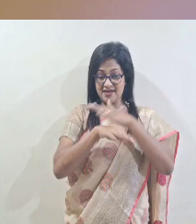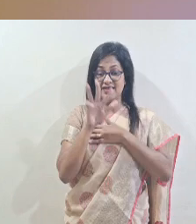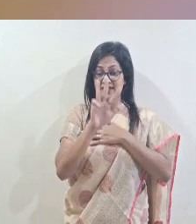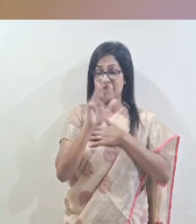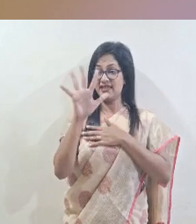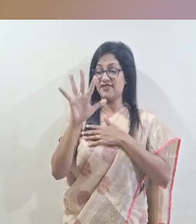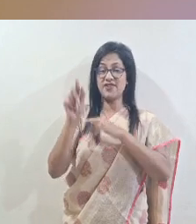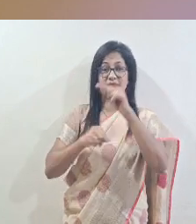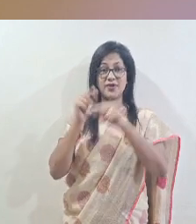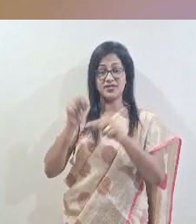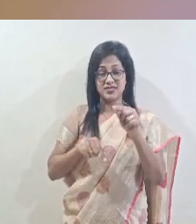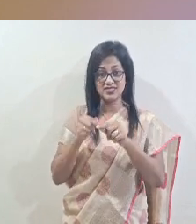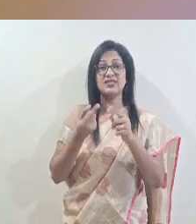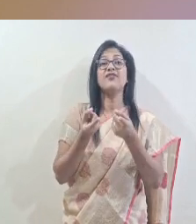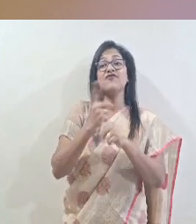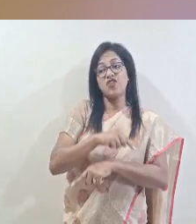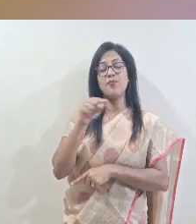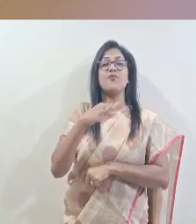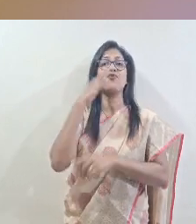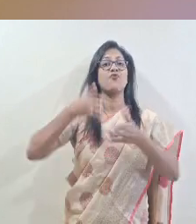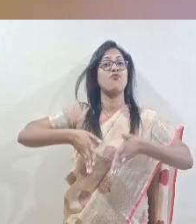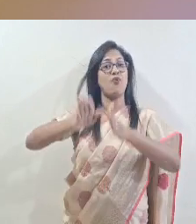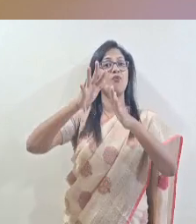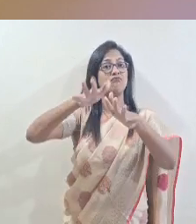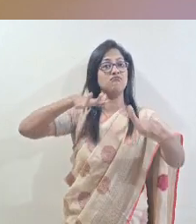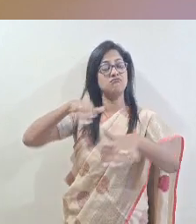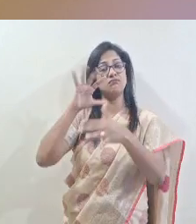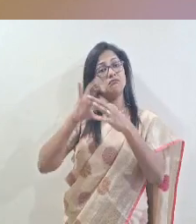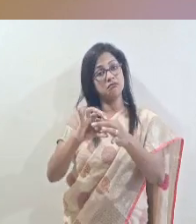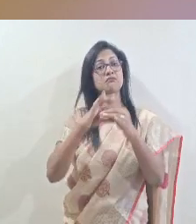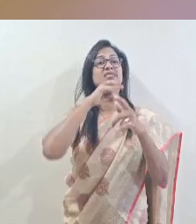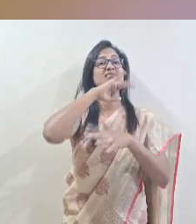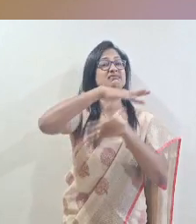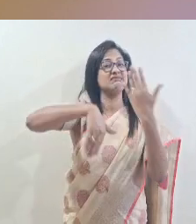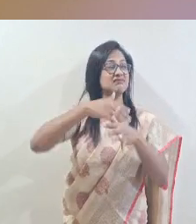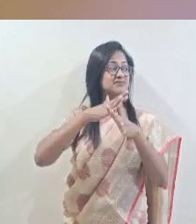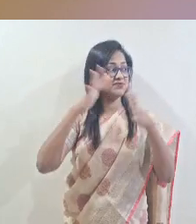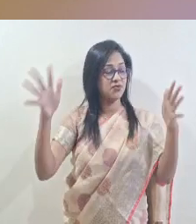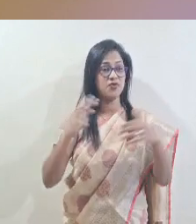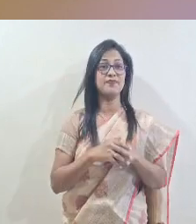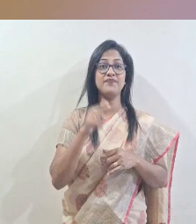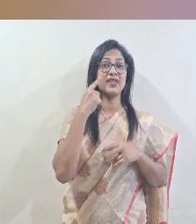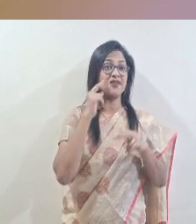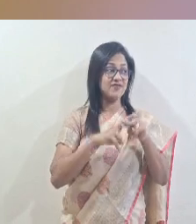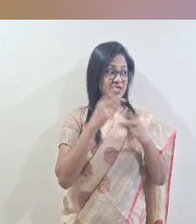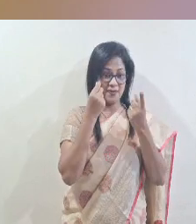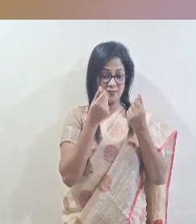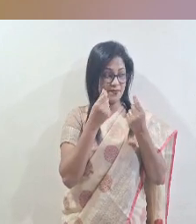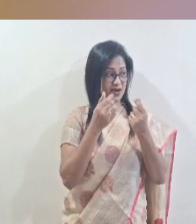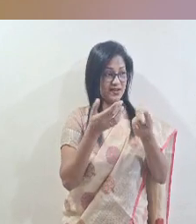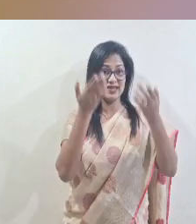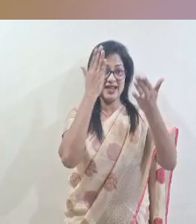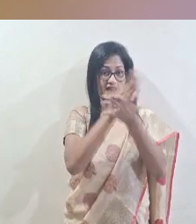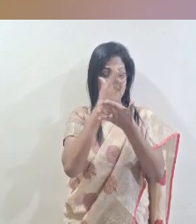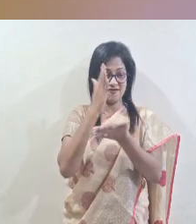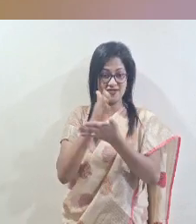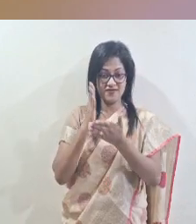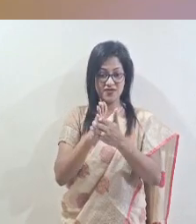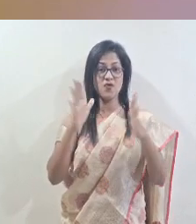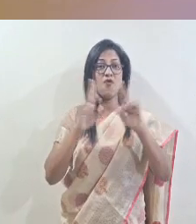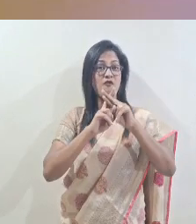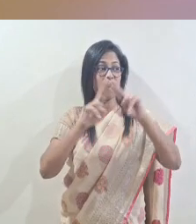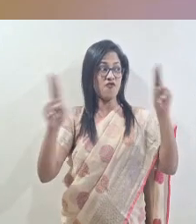95% is shared by road freight traffic only. And if you see the cost breakup of total logistic